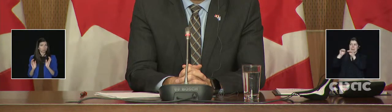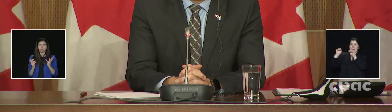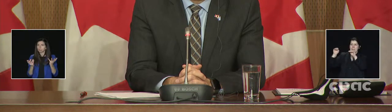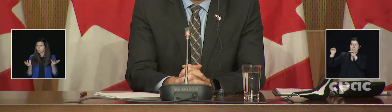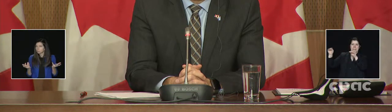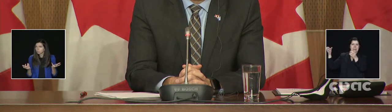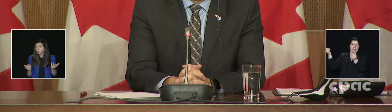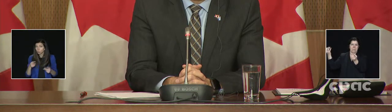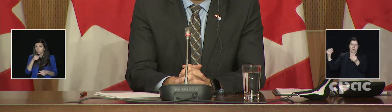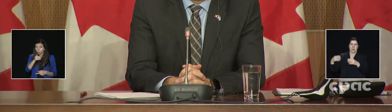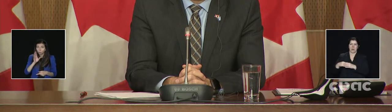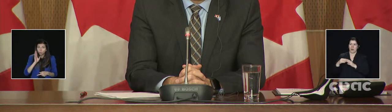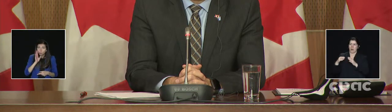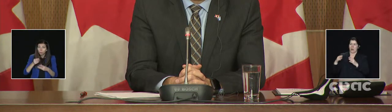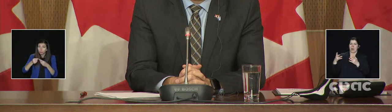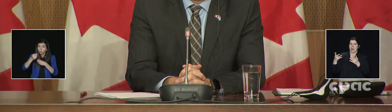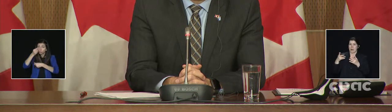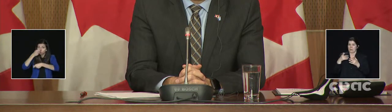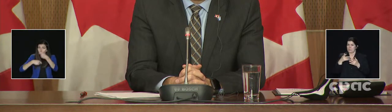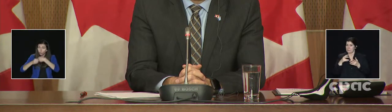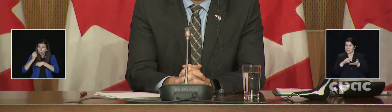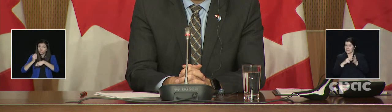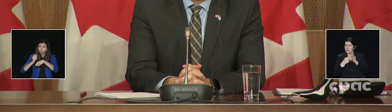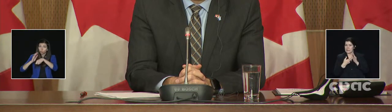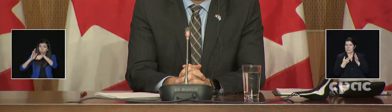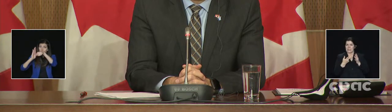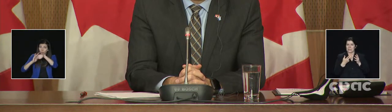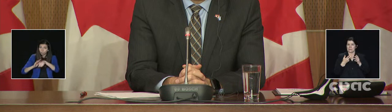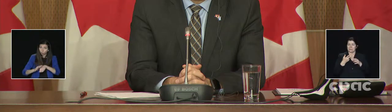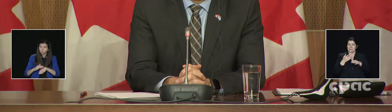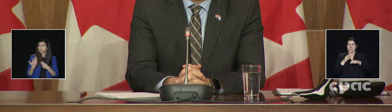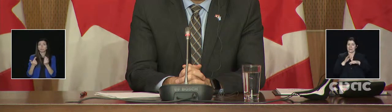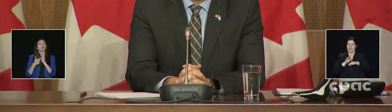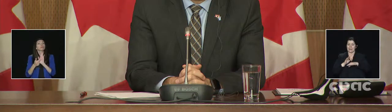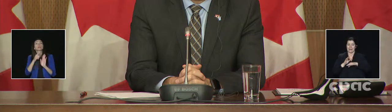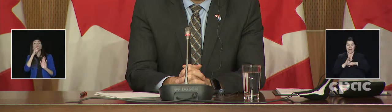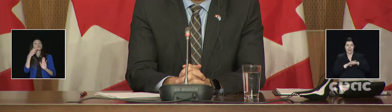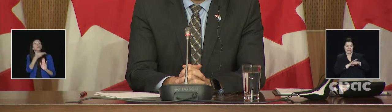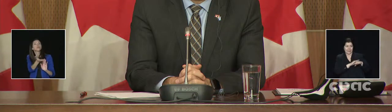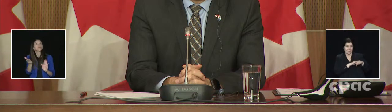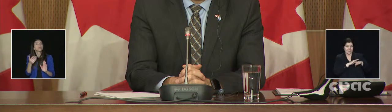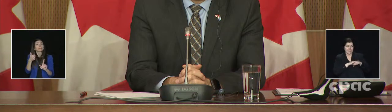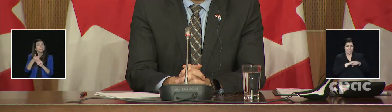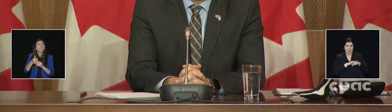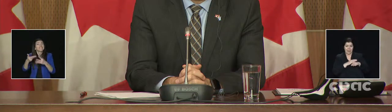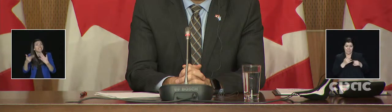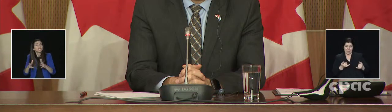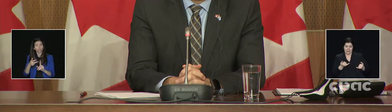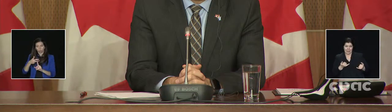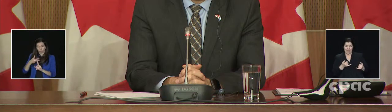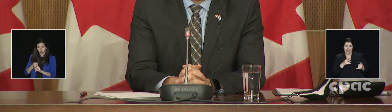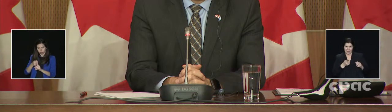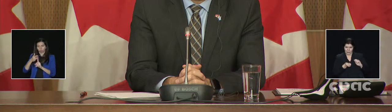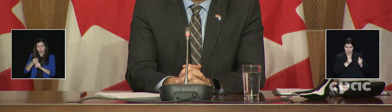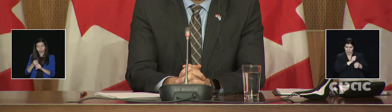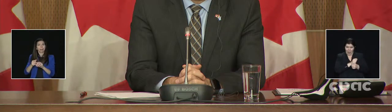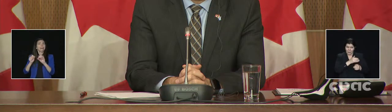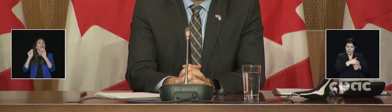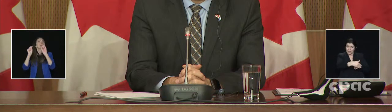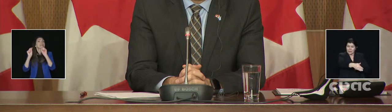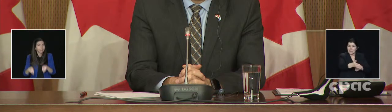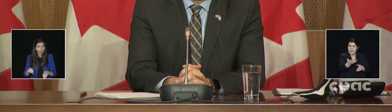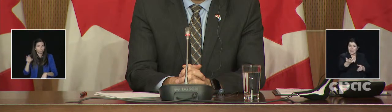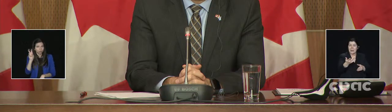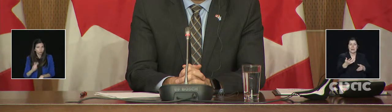that is currently in place that Canadians who are fully vaccinated can travel? You seem to be